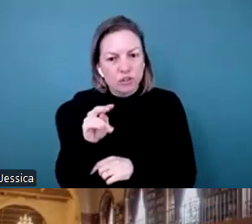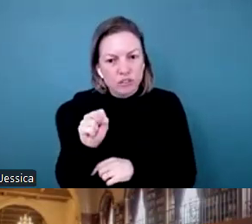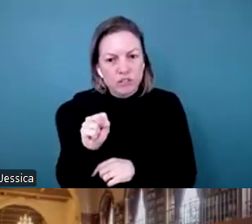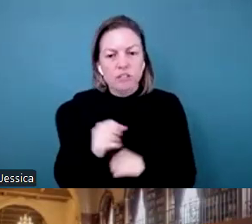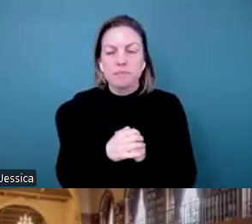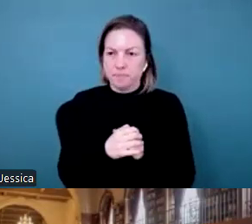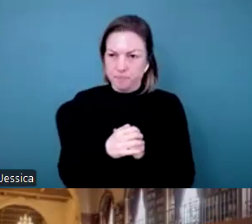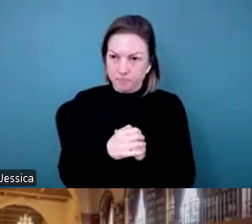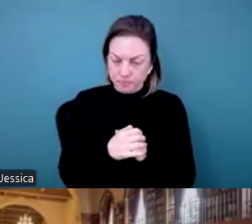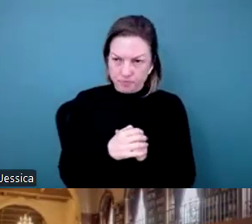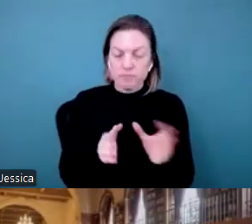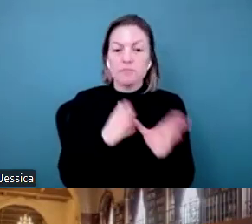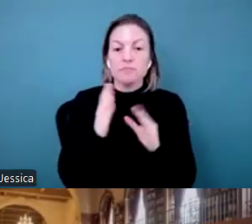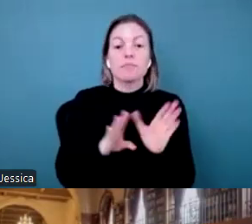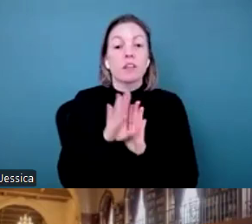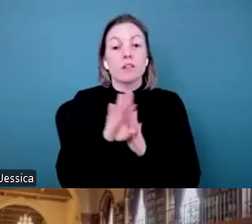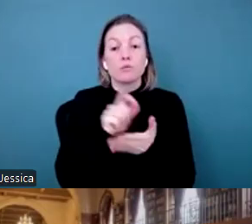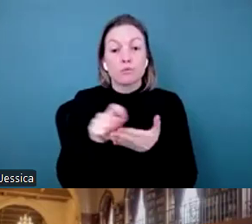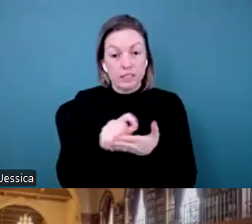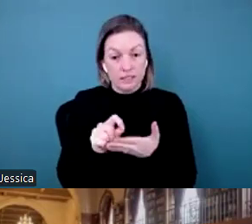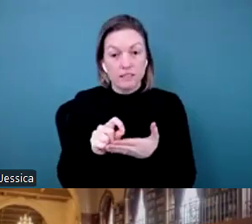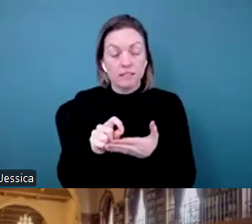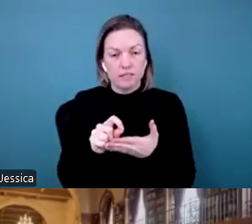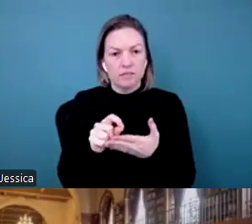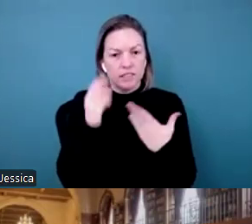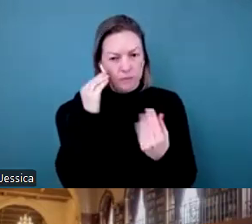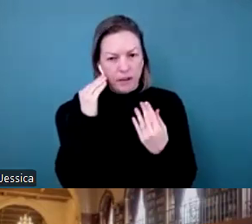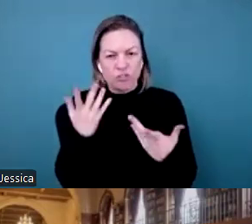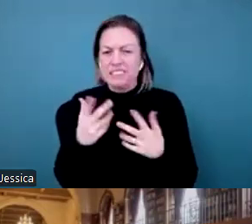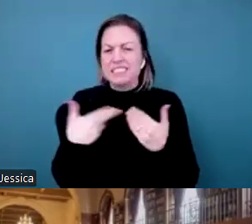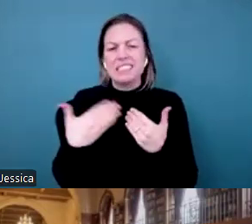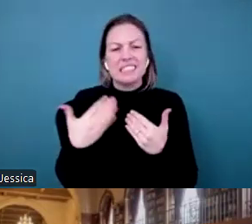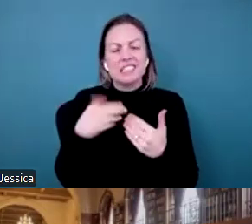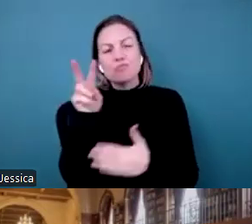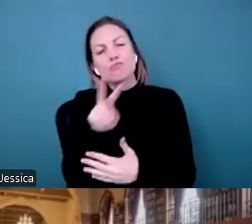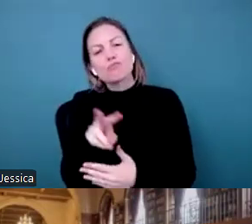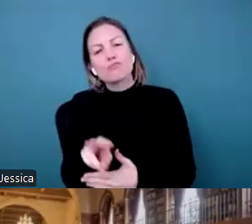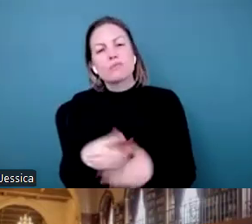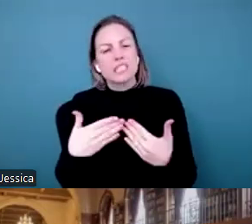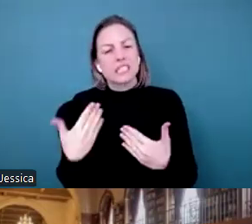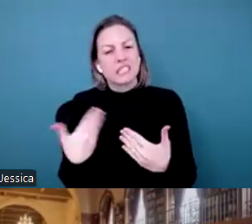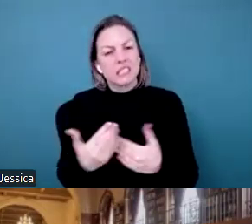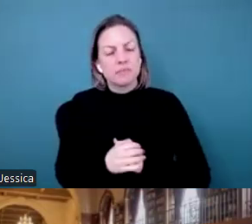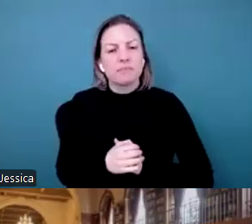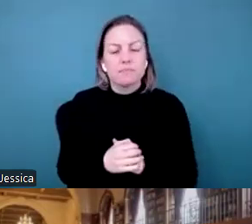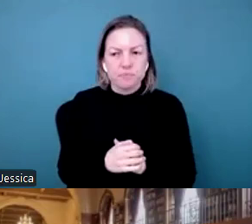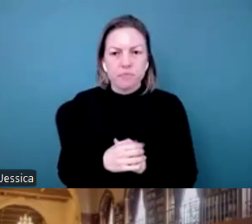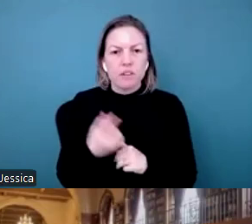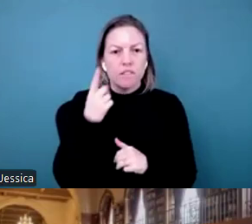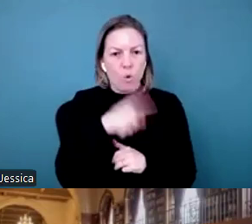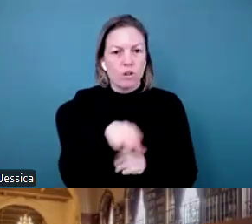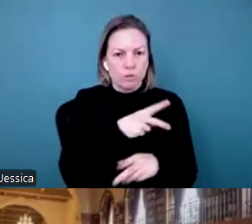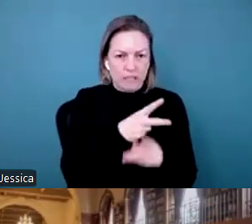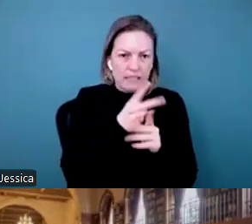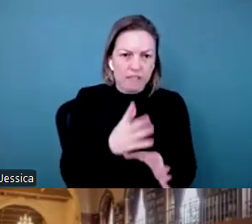a written material, something that's very easy to follow for the caregivers accessing